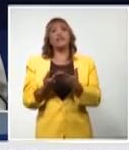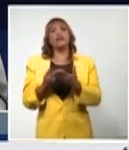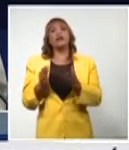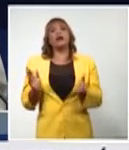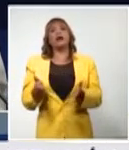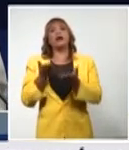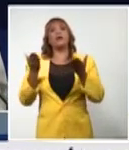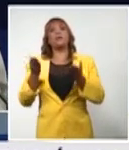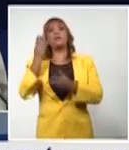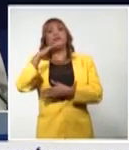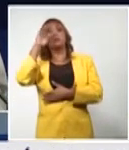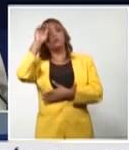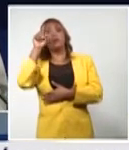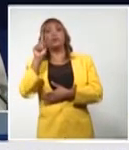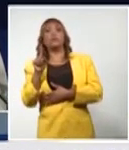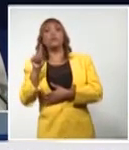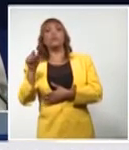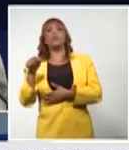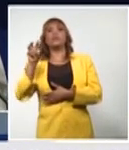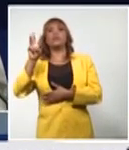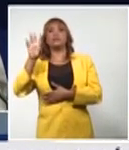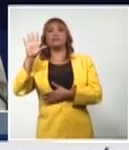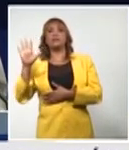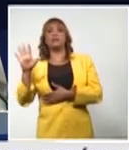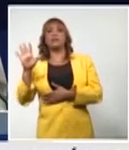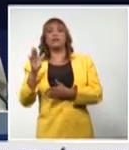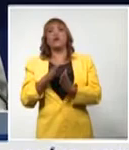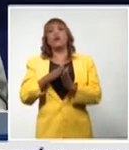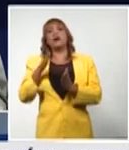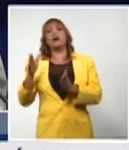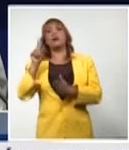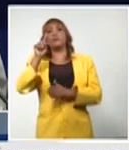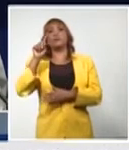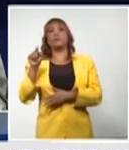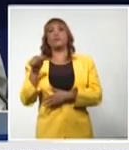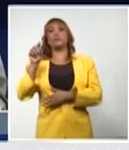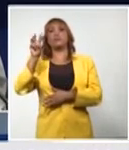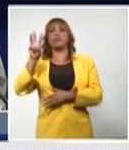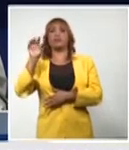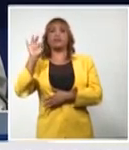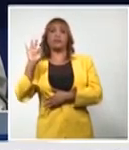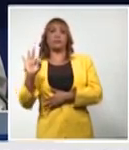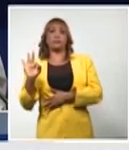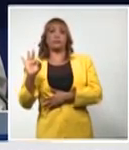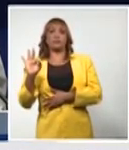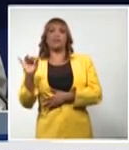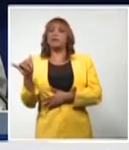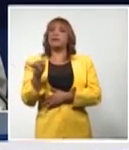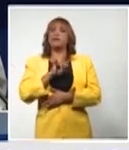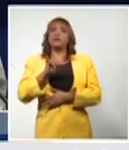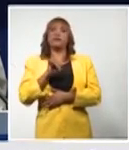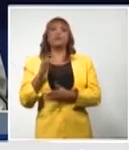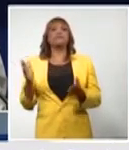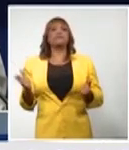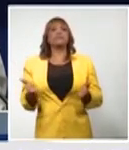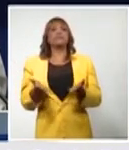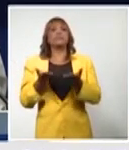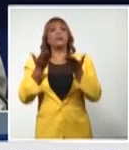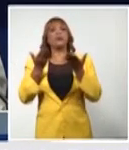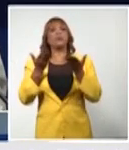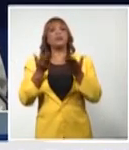days rises from 1.35 to 1.38.